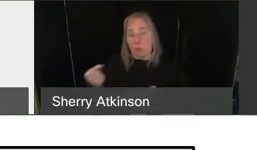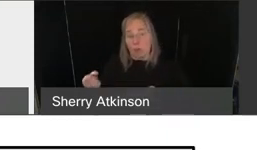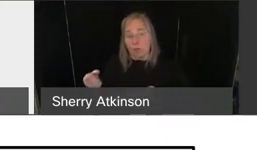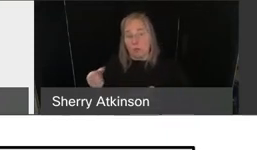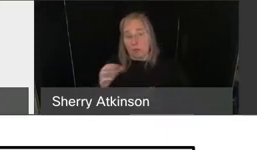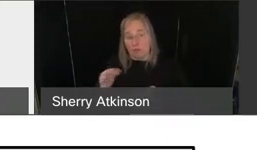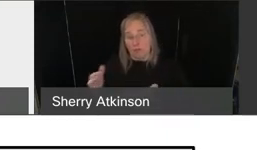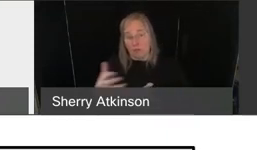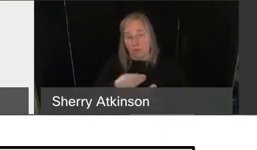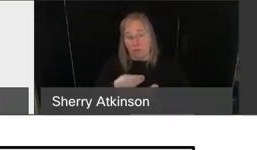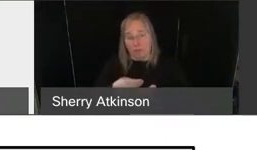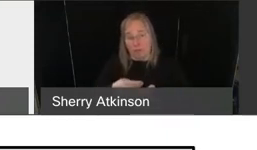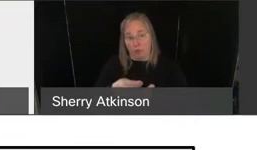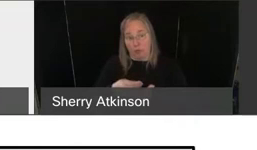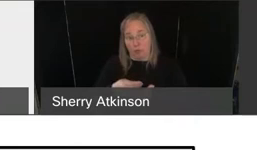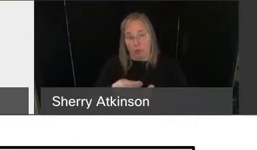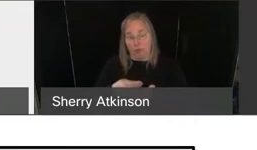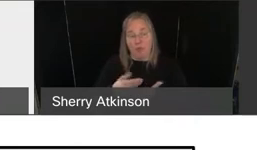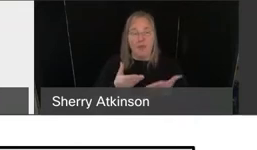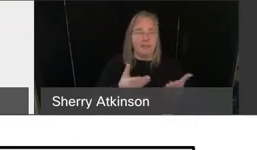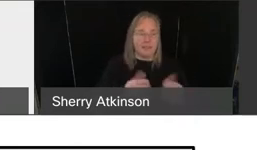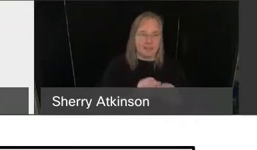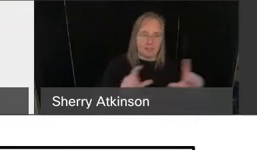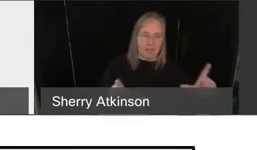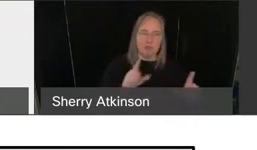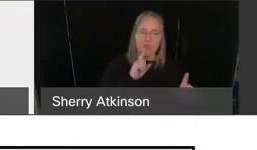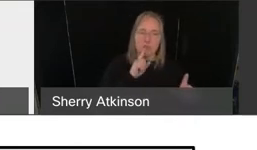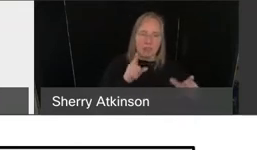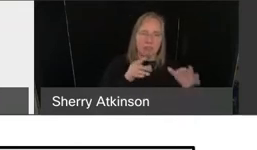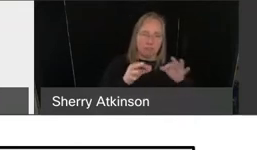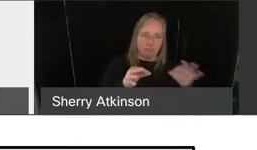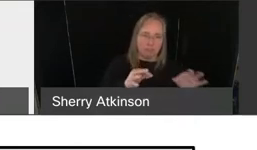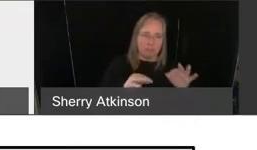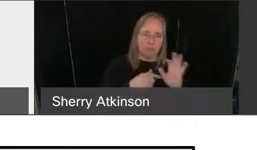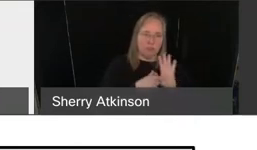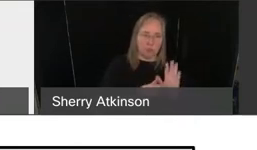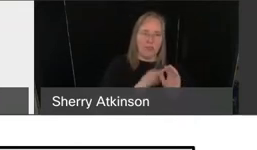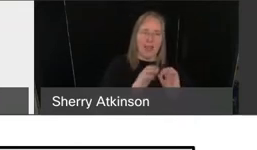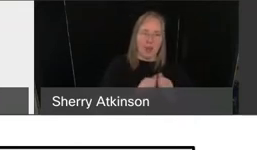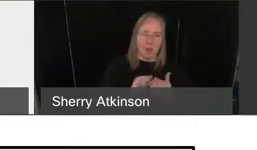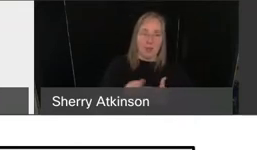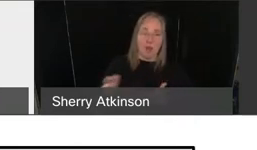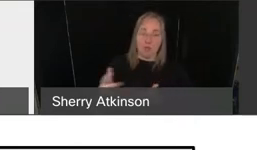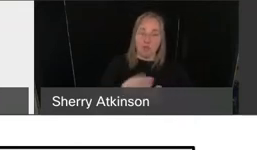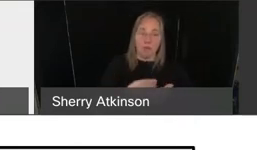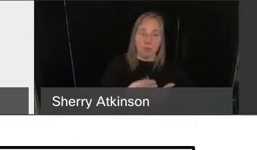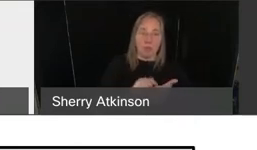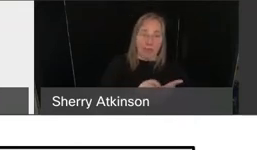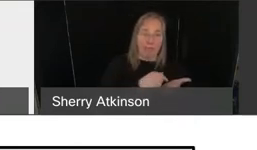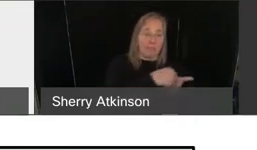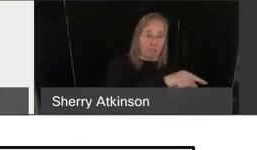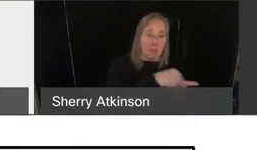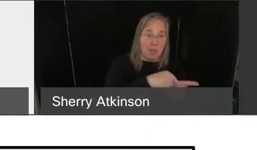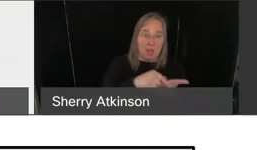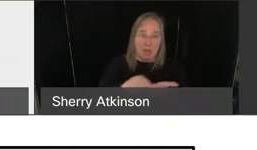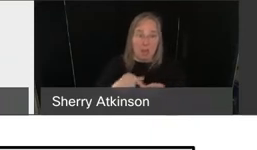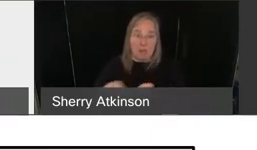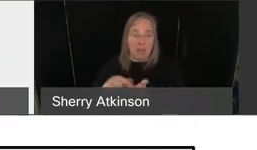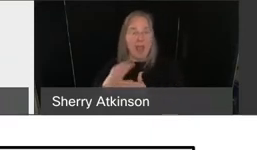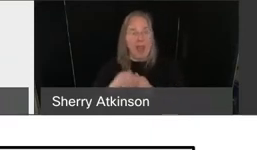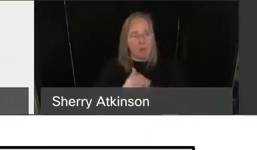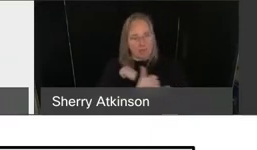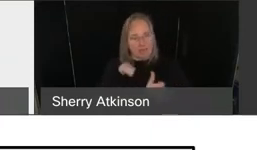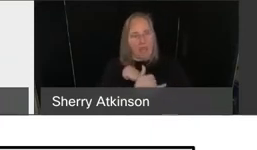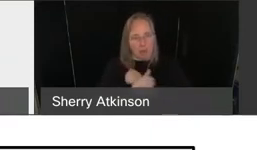what the source of the revenue is. This slide really lays out for you how that revenue can be expended, how the county can expend that